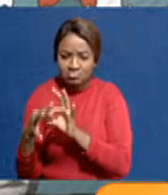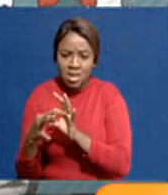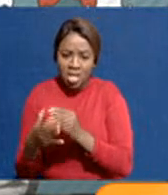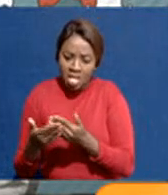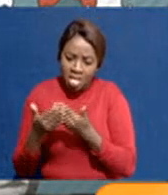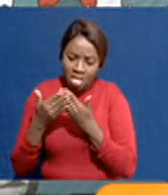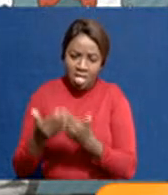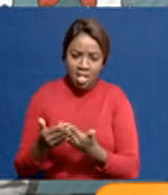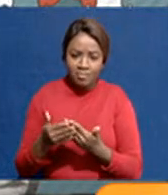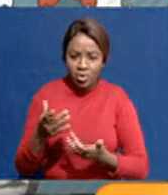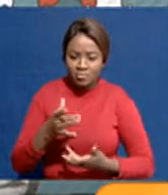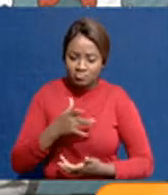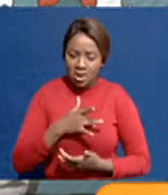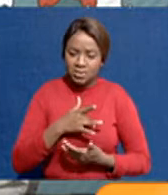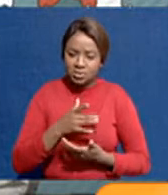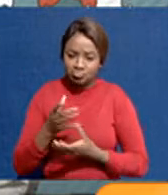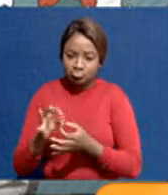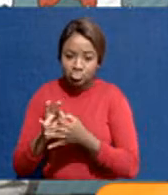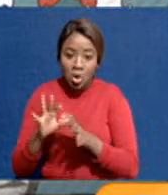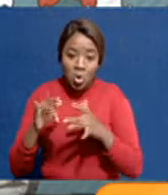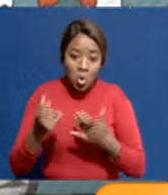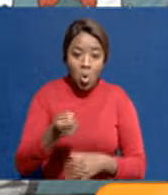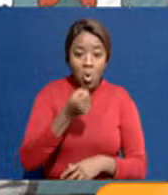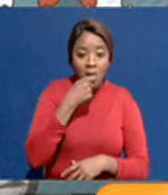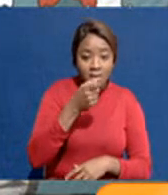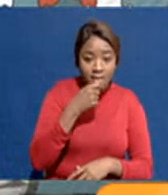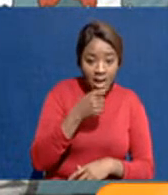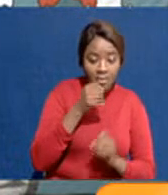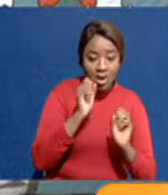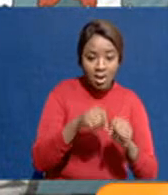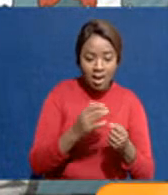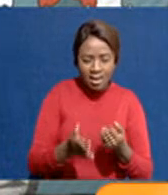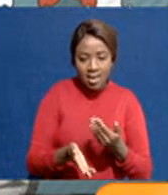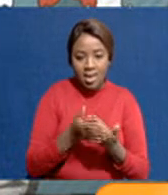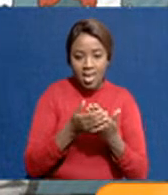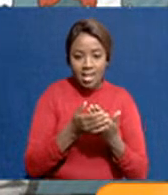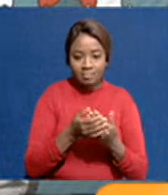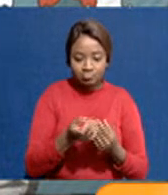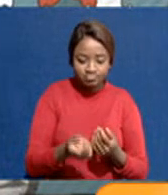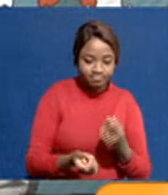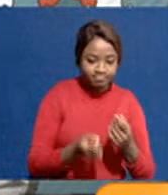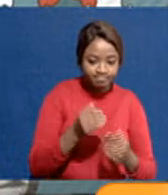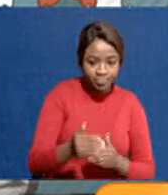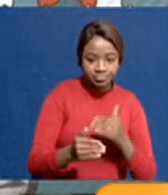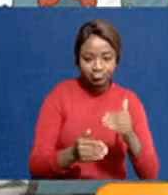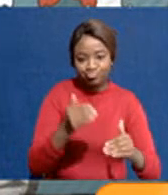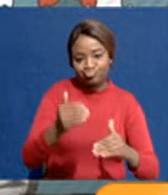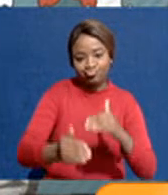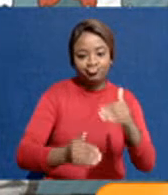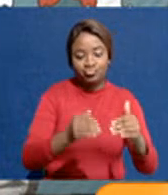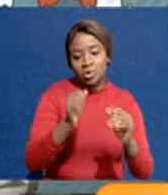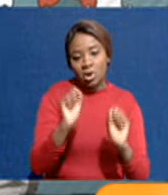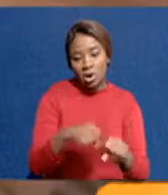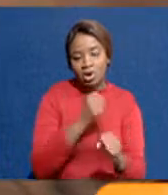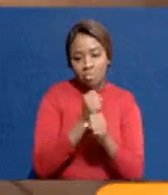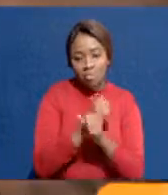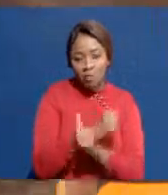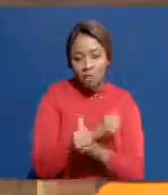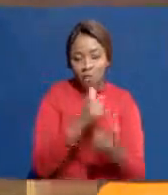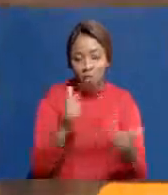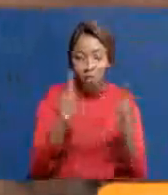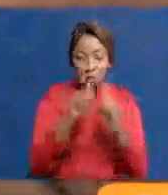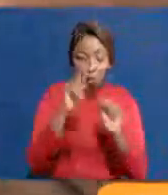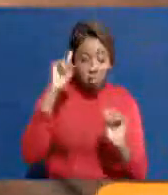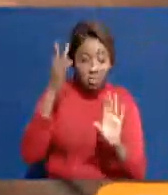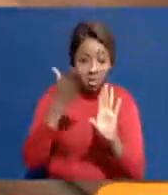pharmacological, using medication to treat co-occurring symptoms to help people with ASD function better.